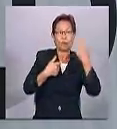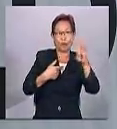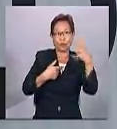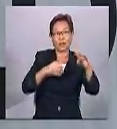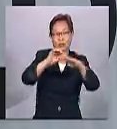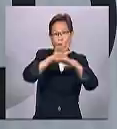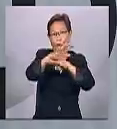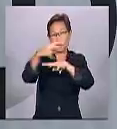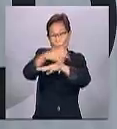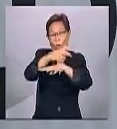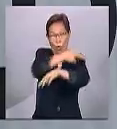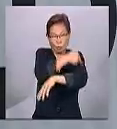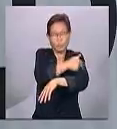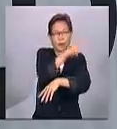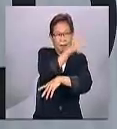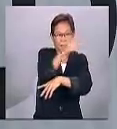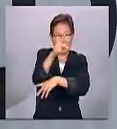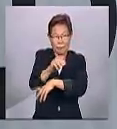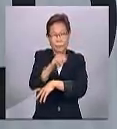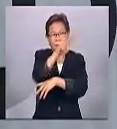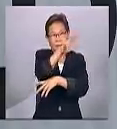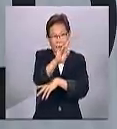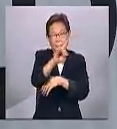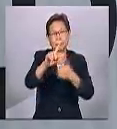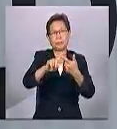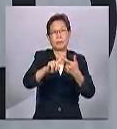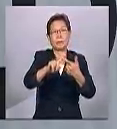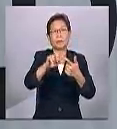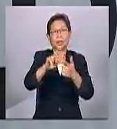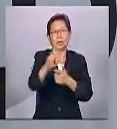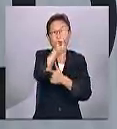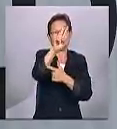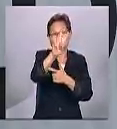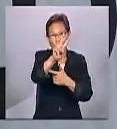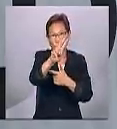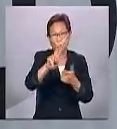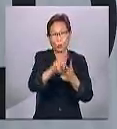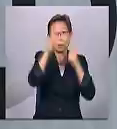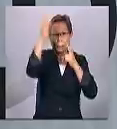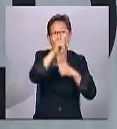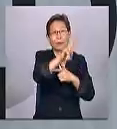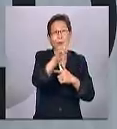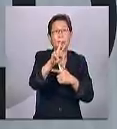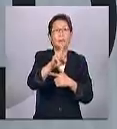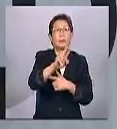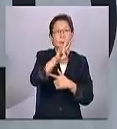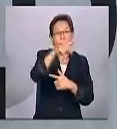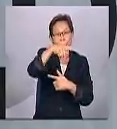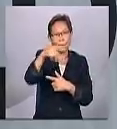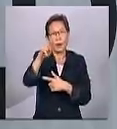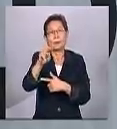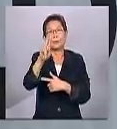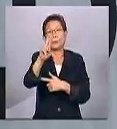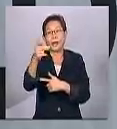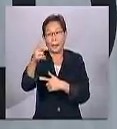of which Kementerian Kesihatan, 38. Hospital UNIC 2, that is PPUM and PPUKM. And